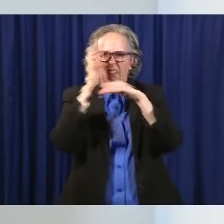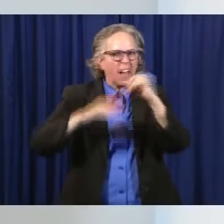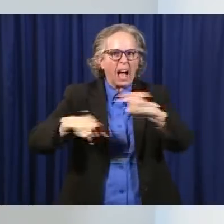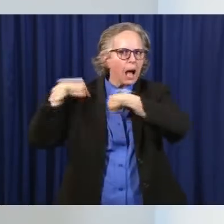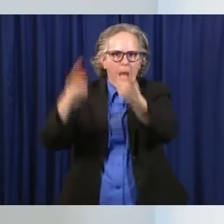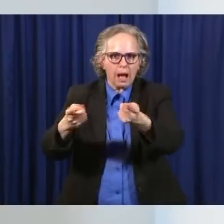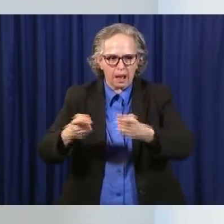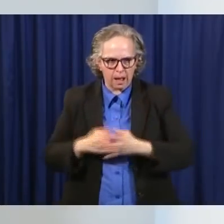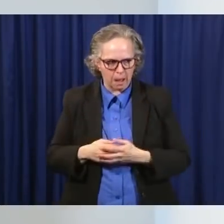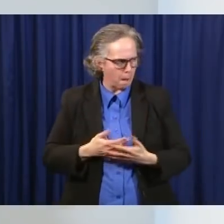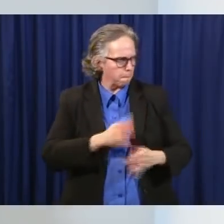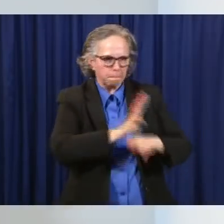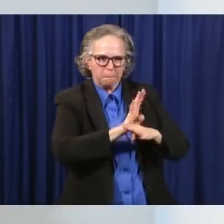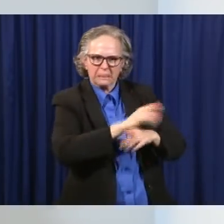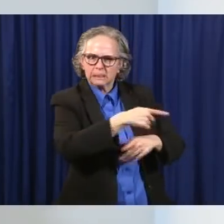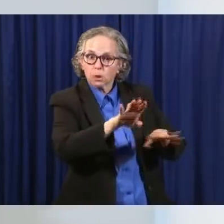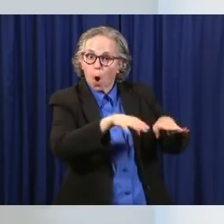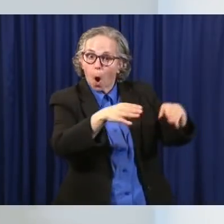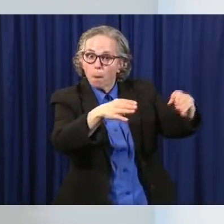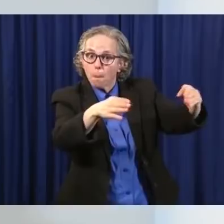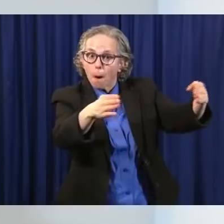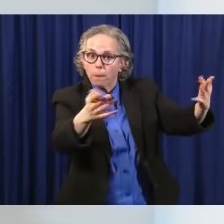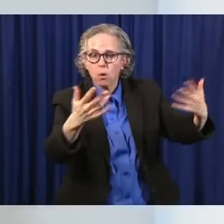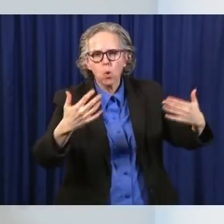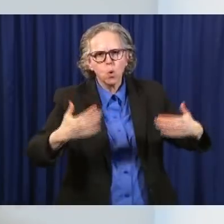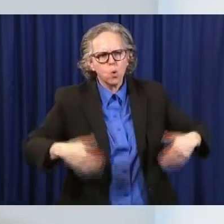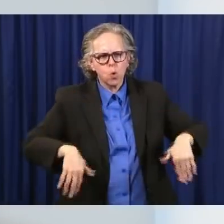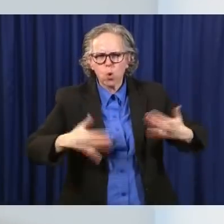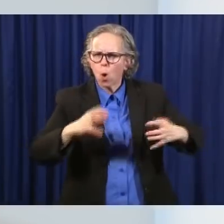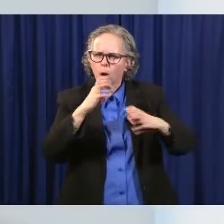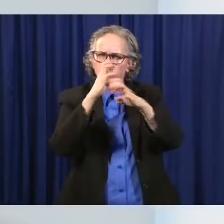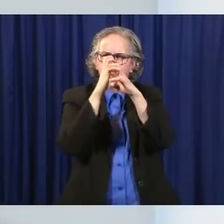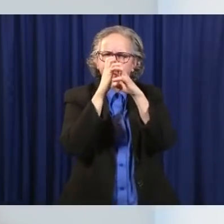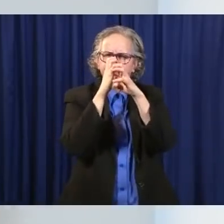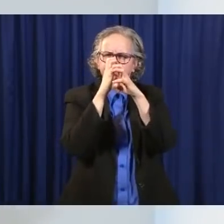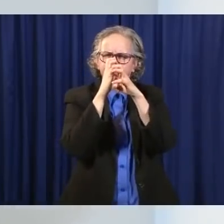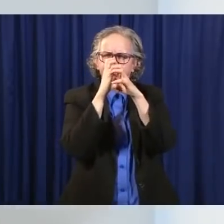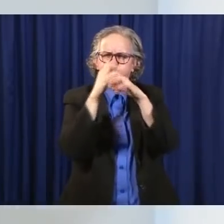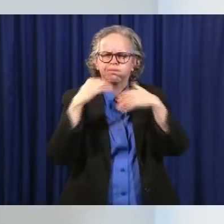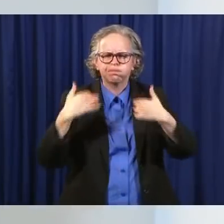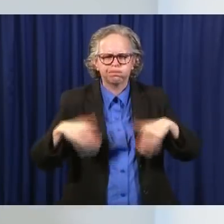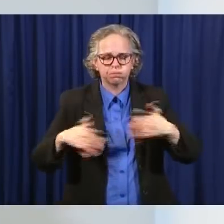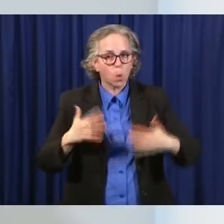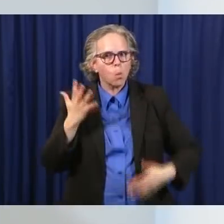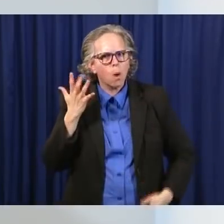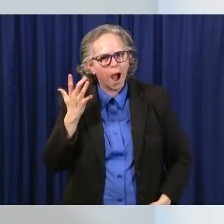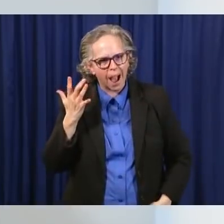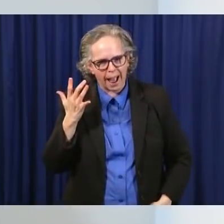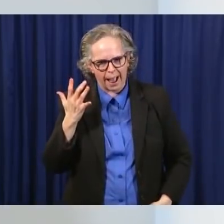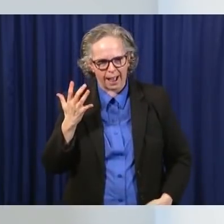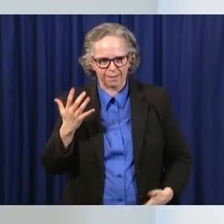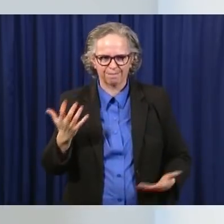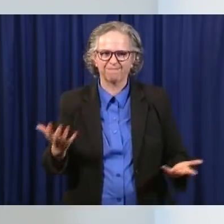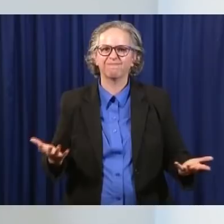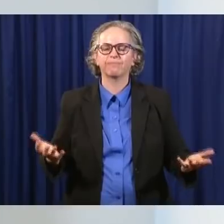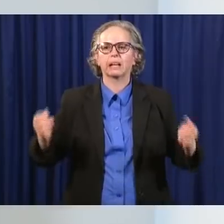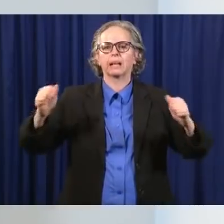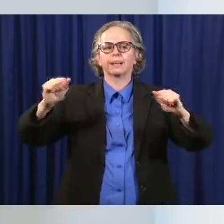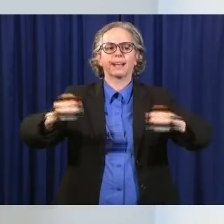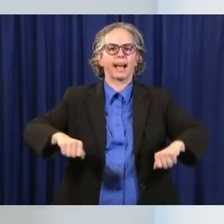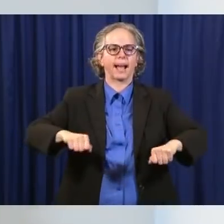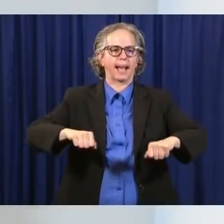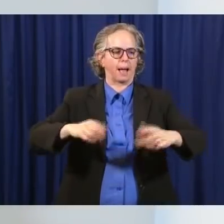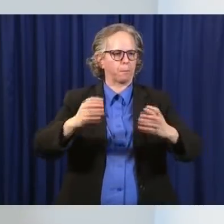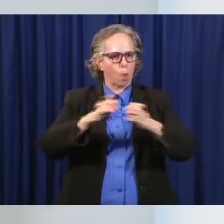operating continue to get stronger. And a lot of it is that we have the resources to do that now. We have more sanitizers. We're able to stock up